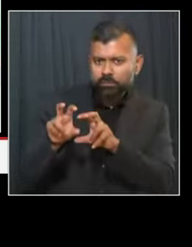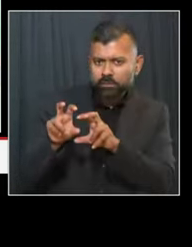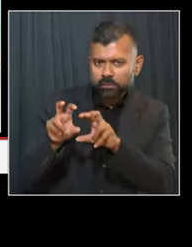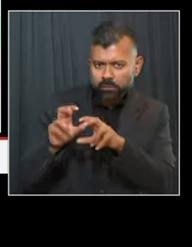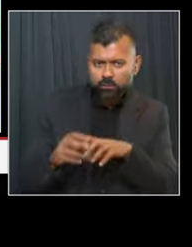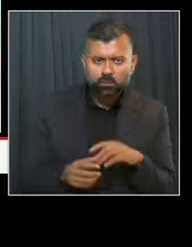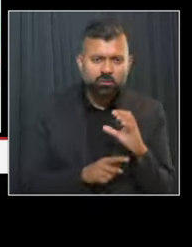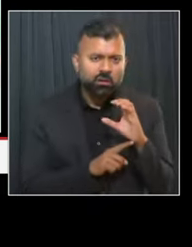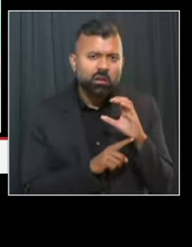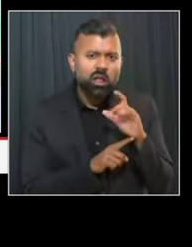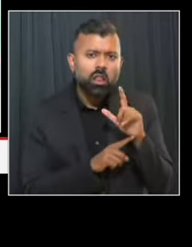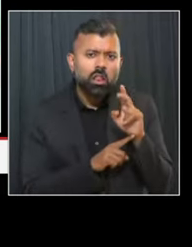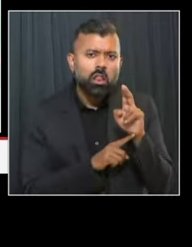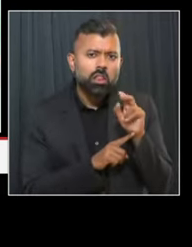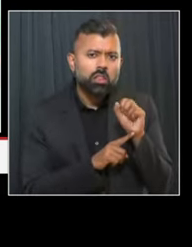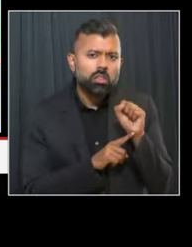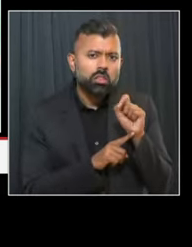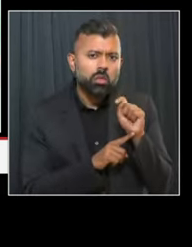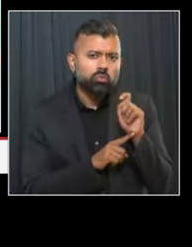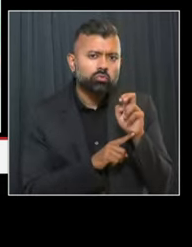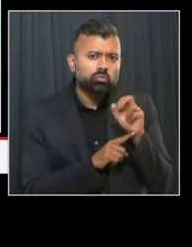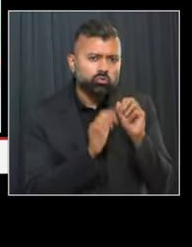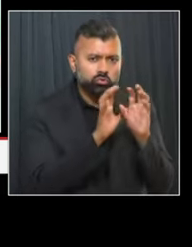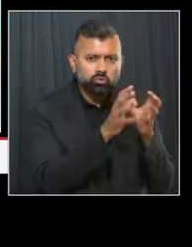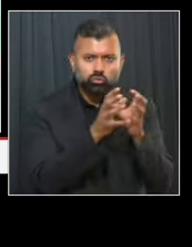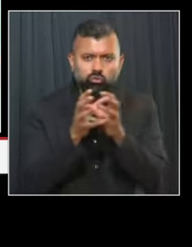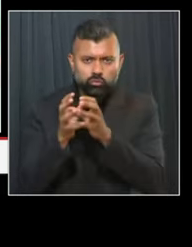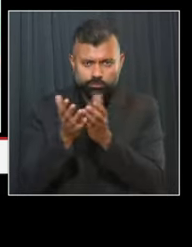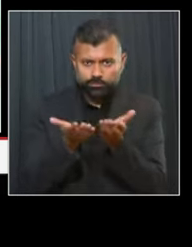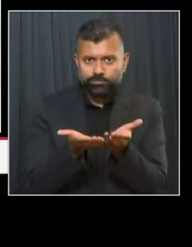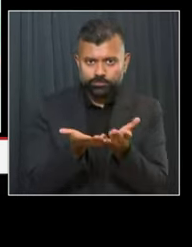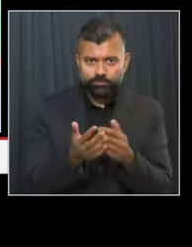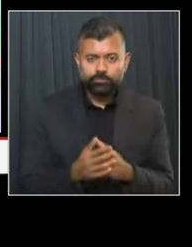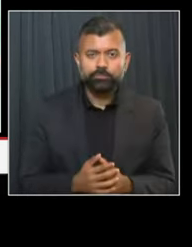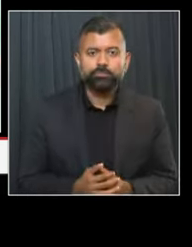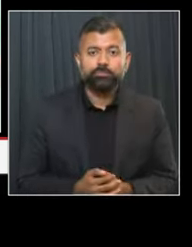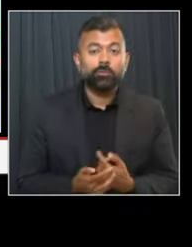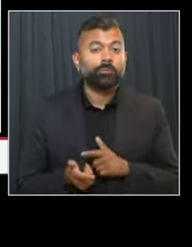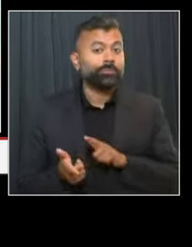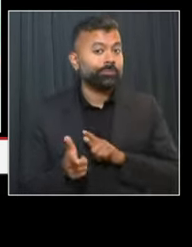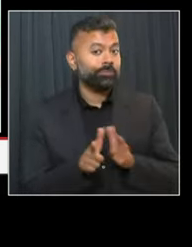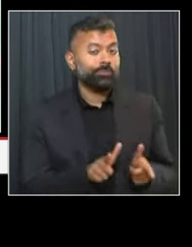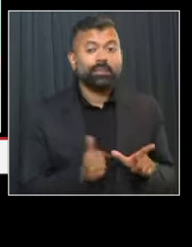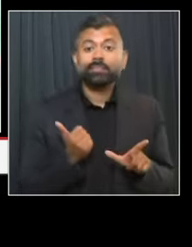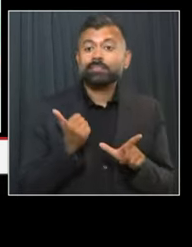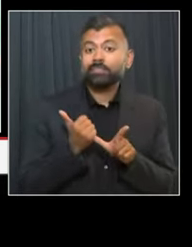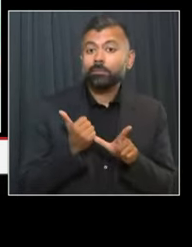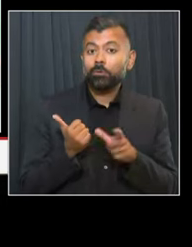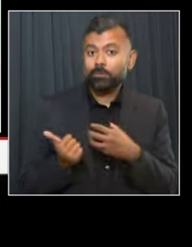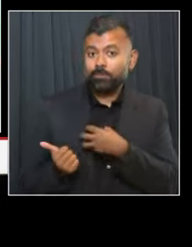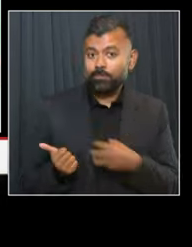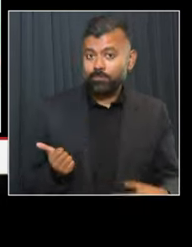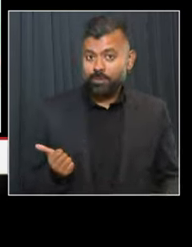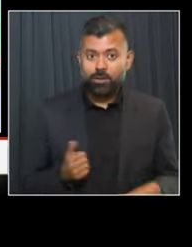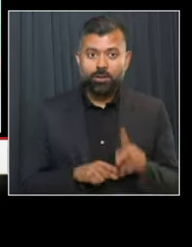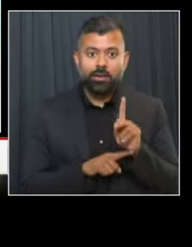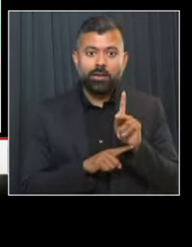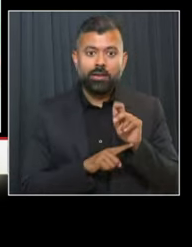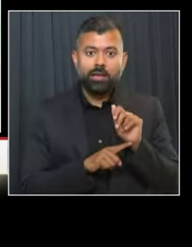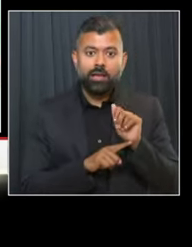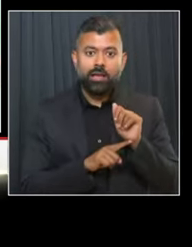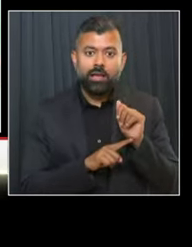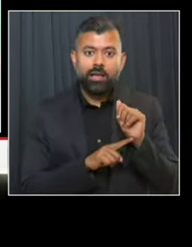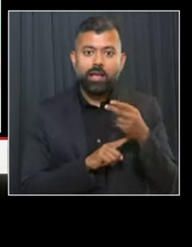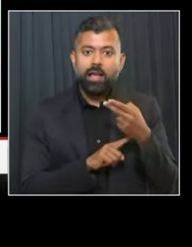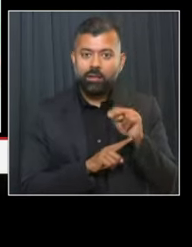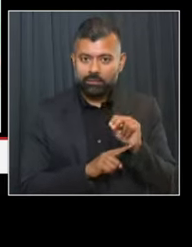So I'm first going to turn it over to Deputy Mayor Kine to talk about some exciting investments in schools. Thank you, Jenny. It's very exciting to be here now to